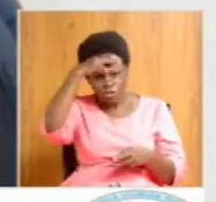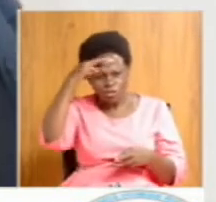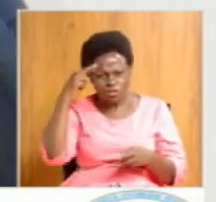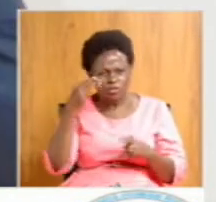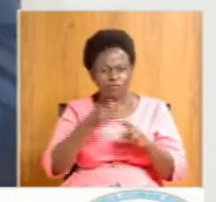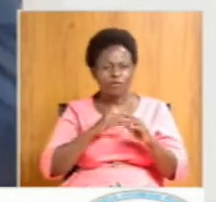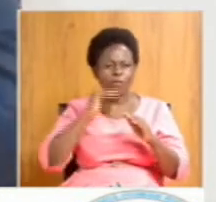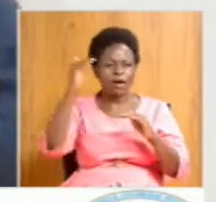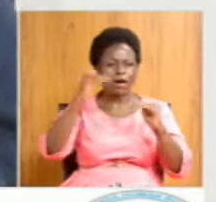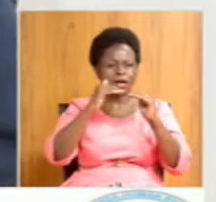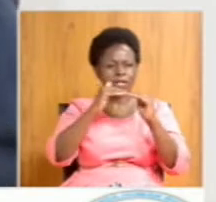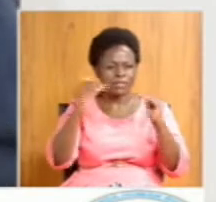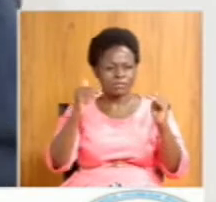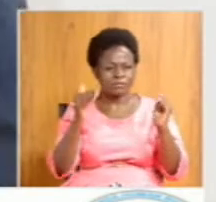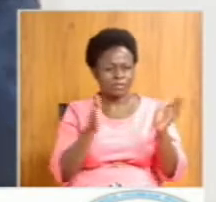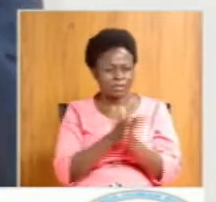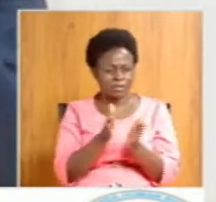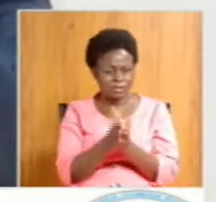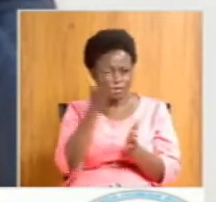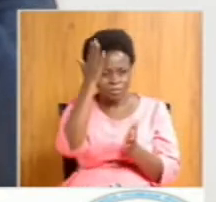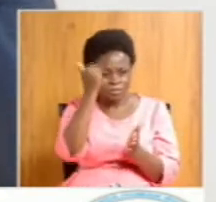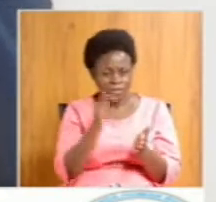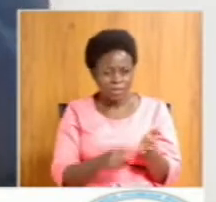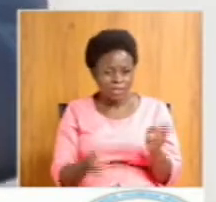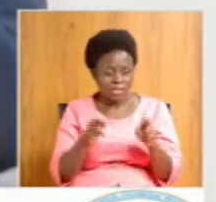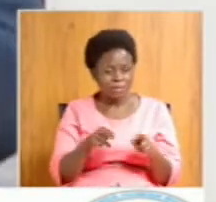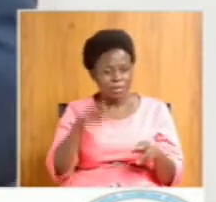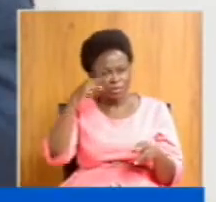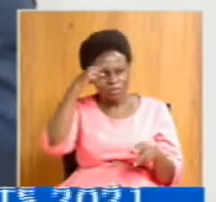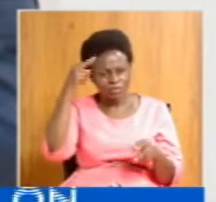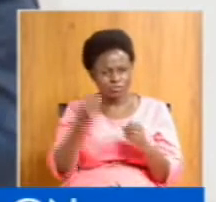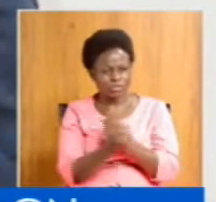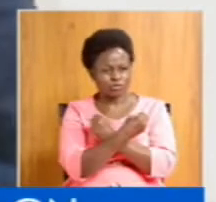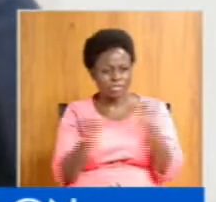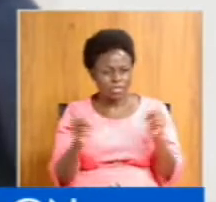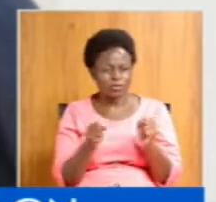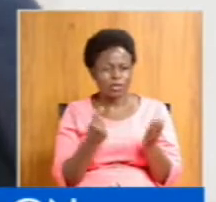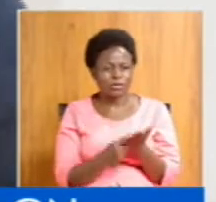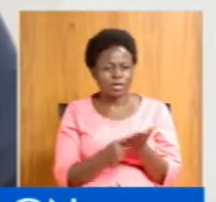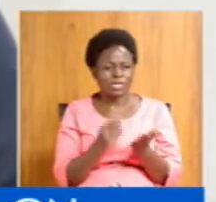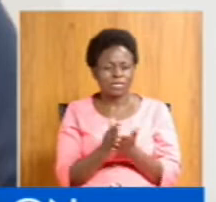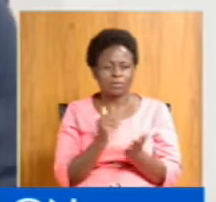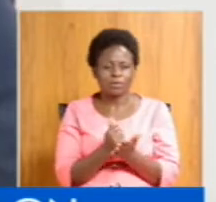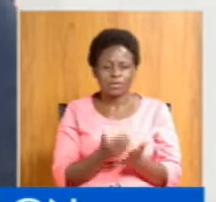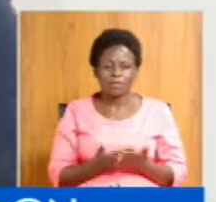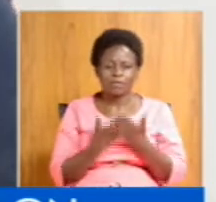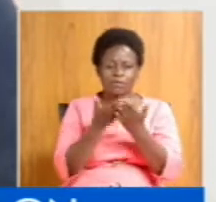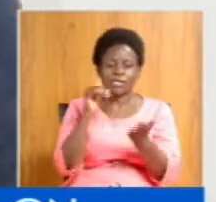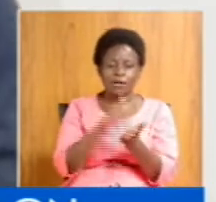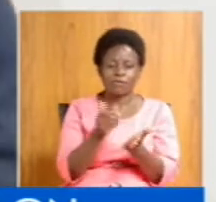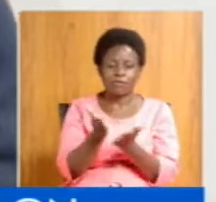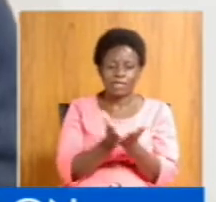from the highest level, there's been explanation as to why that happened. The main reason was to secure Uganda, because the provider of that